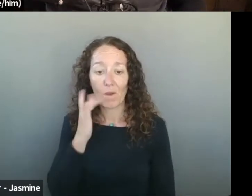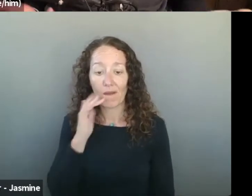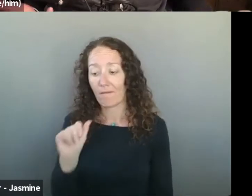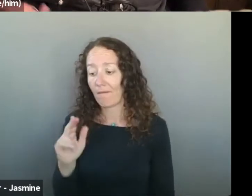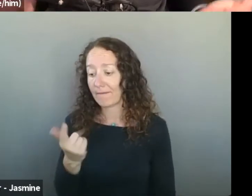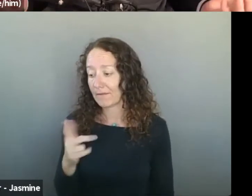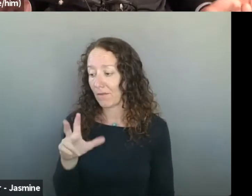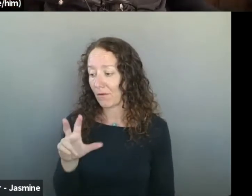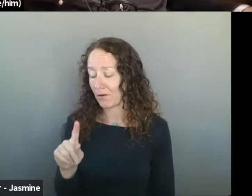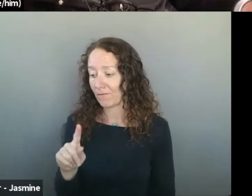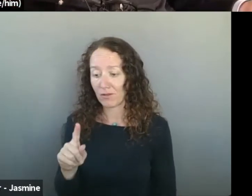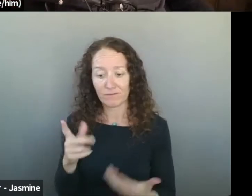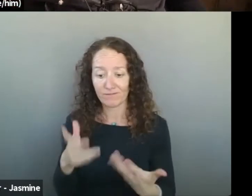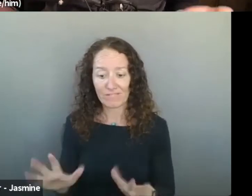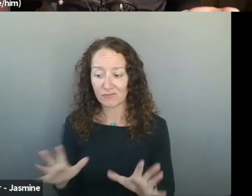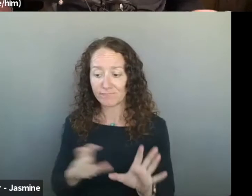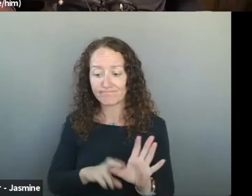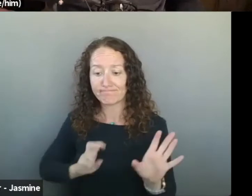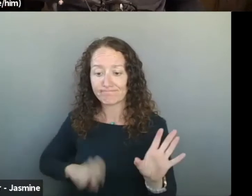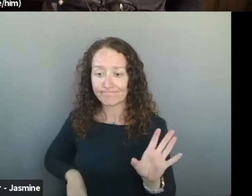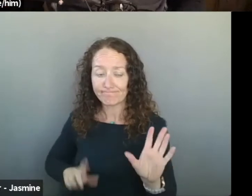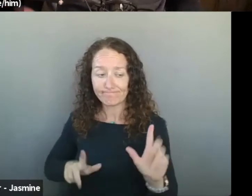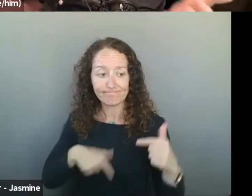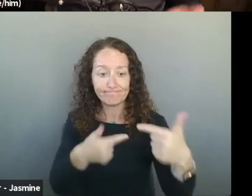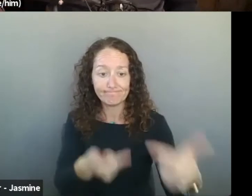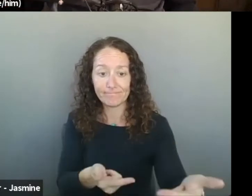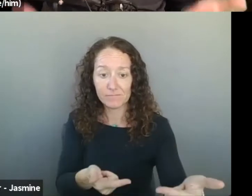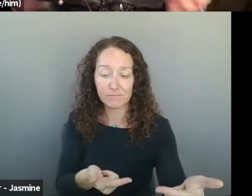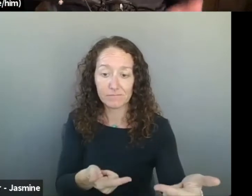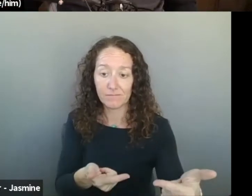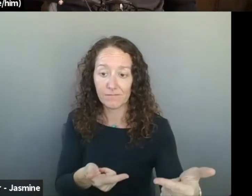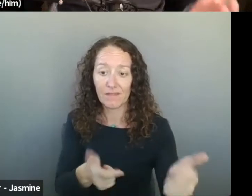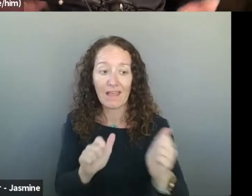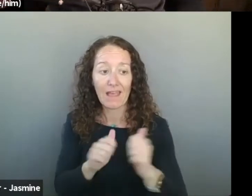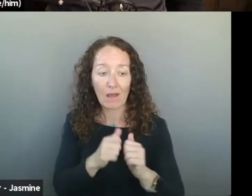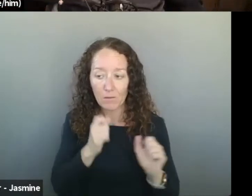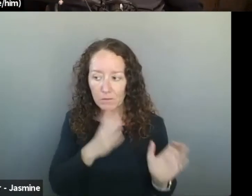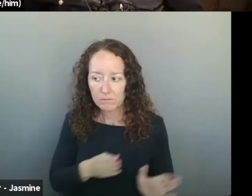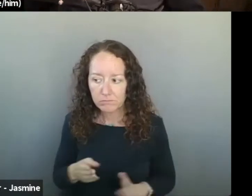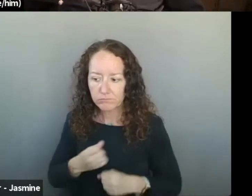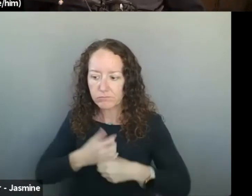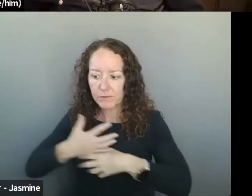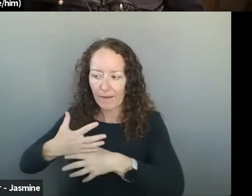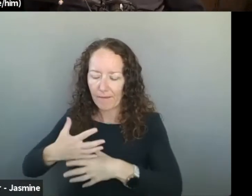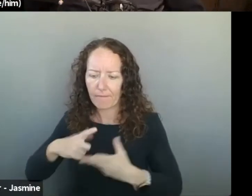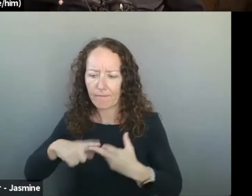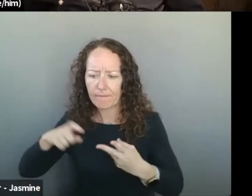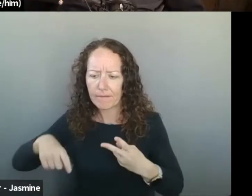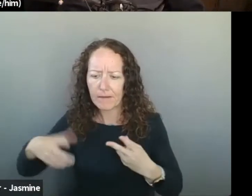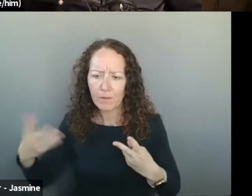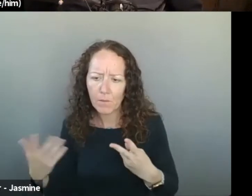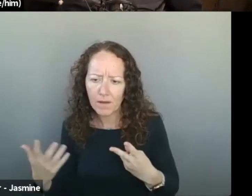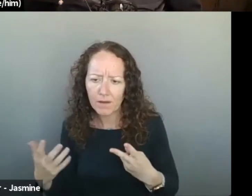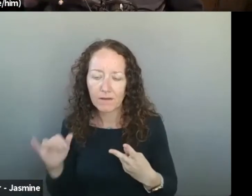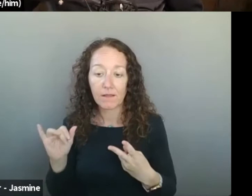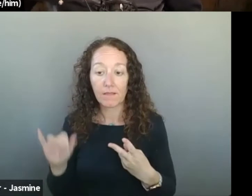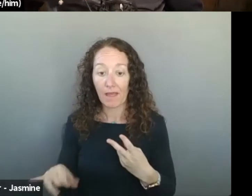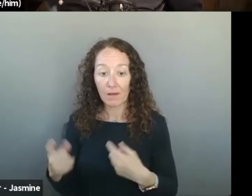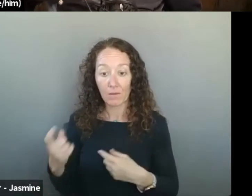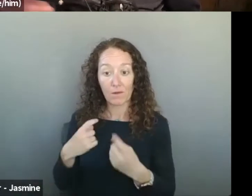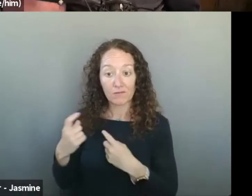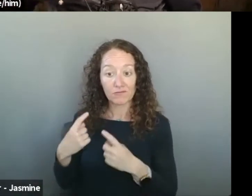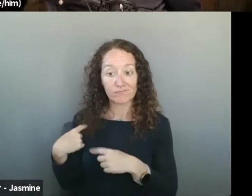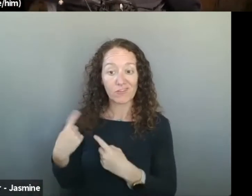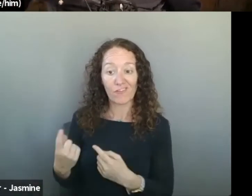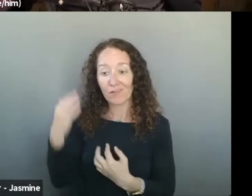31st, I'm done here and someone else takes it over. How do we sort of prepare and what's necessary? So those questions have been theoretical